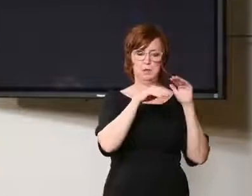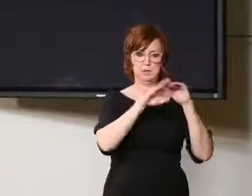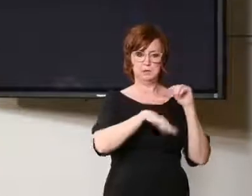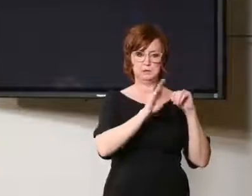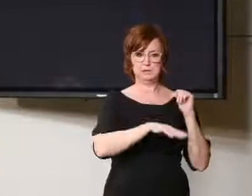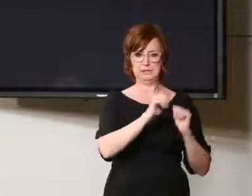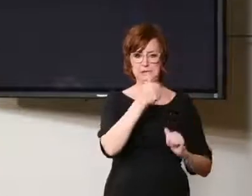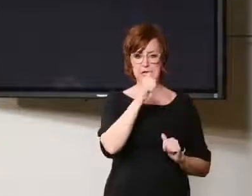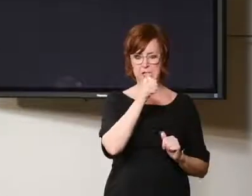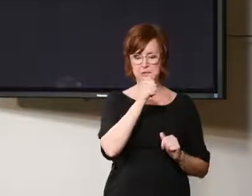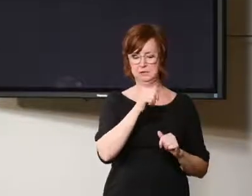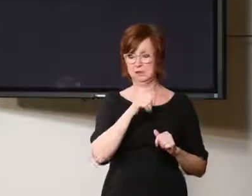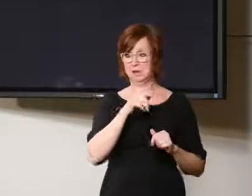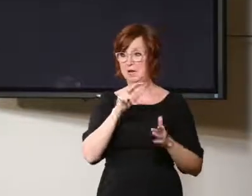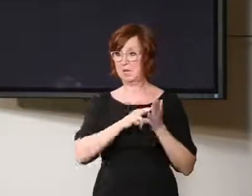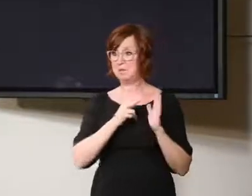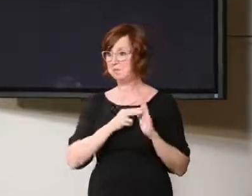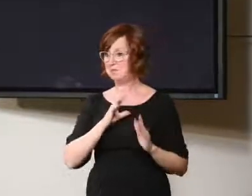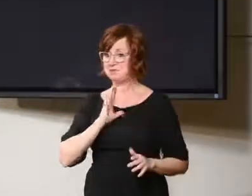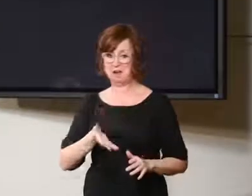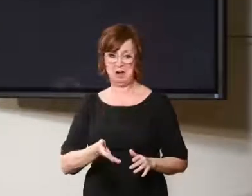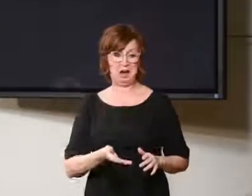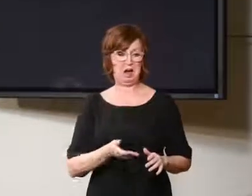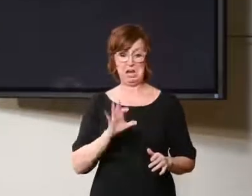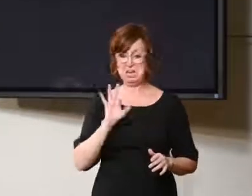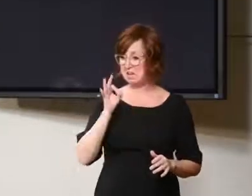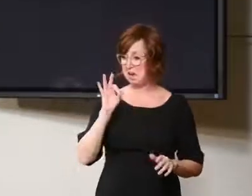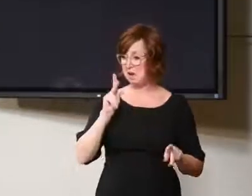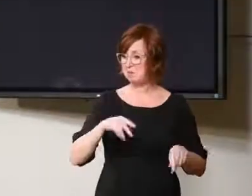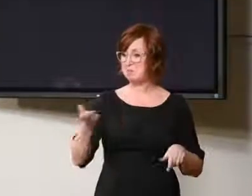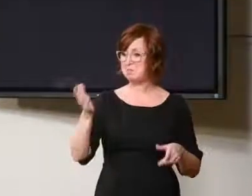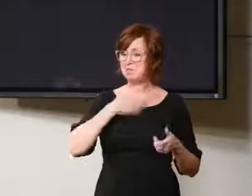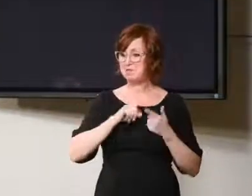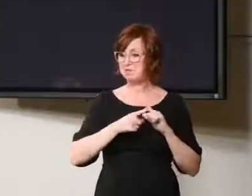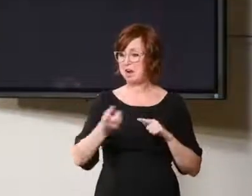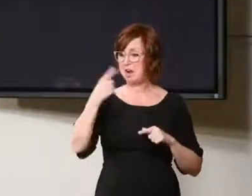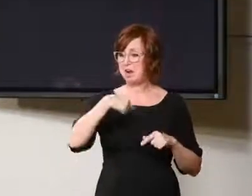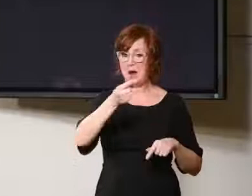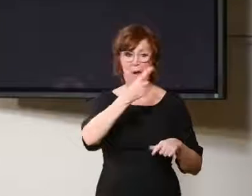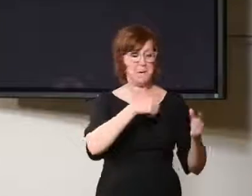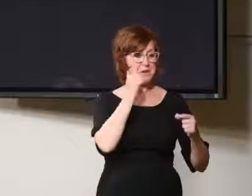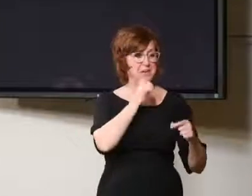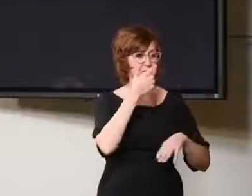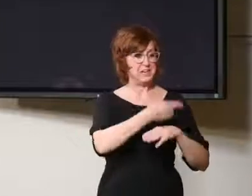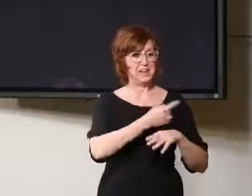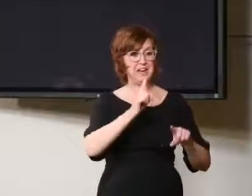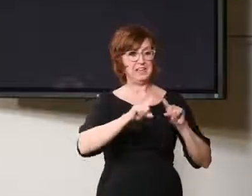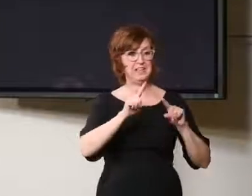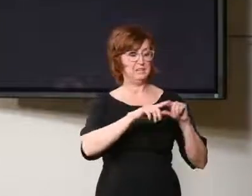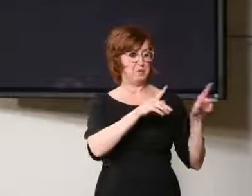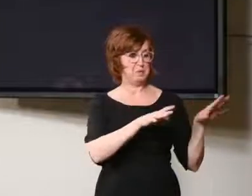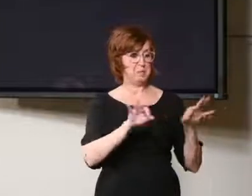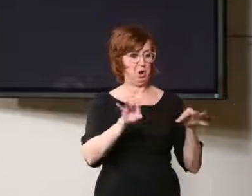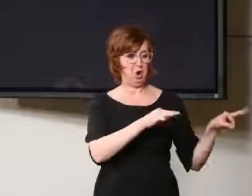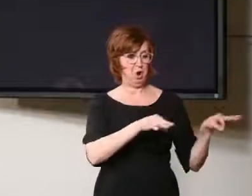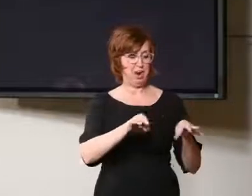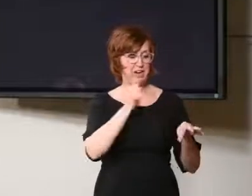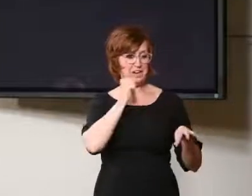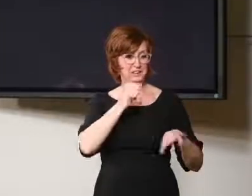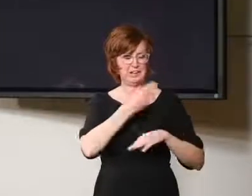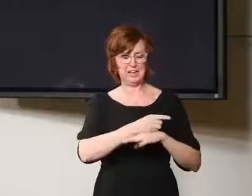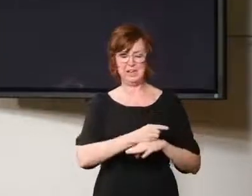9 different people in your basement every day. And then if there's evidence that that's happening,